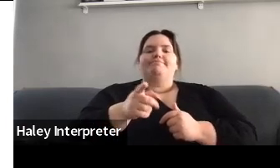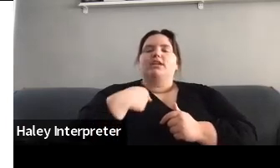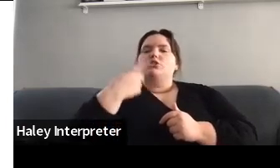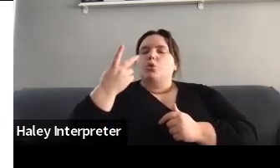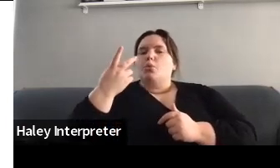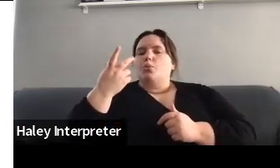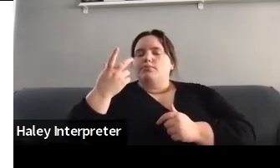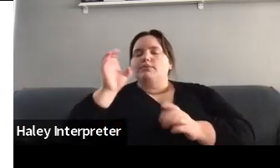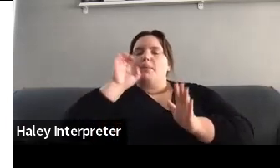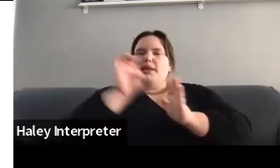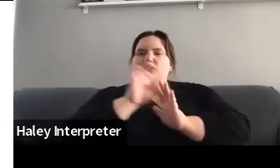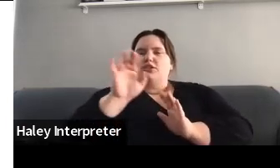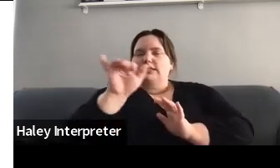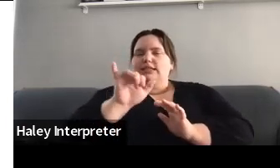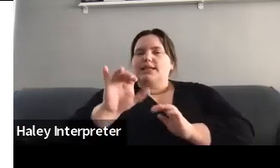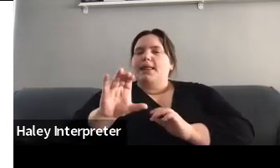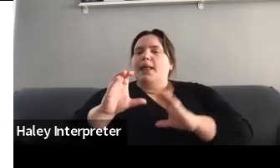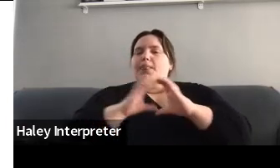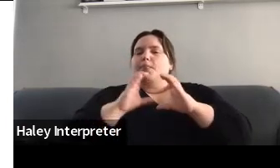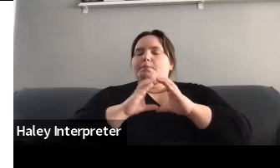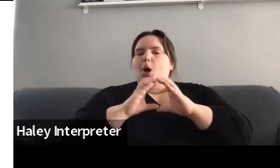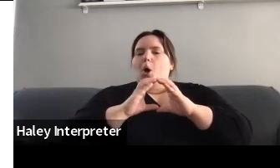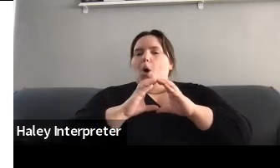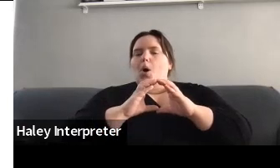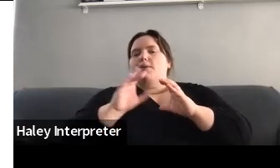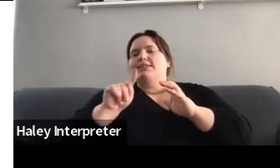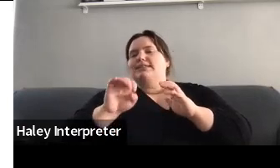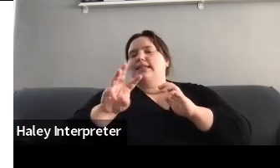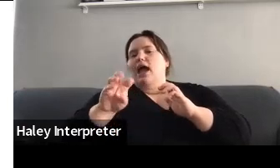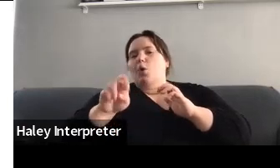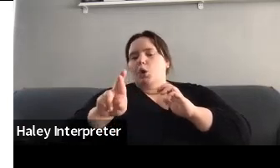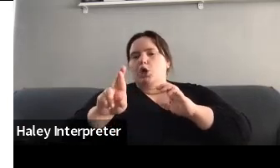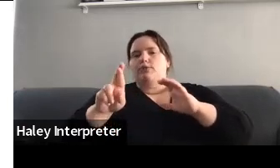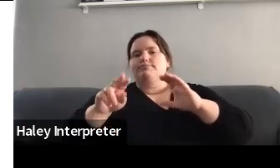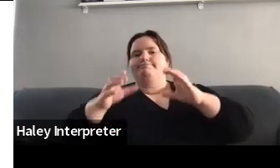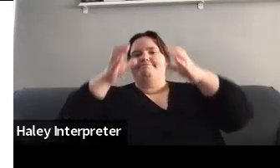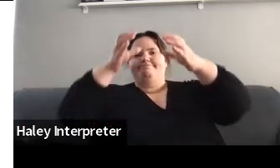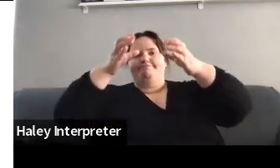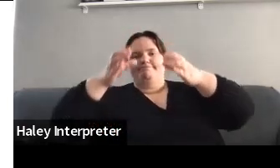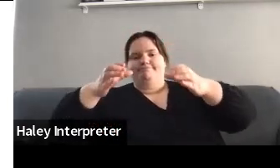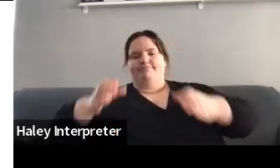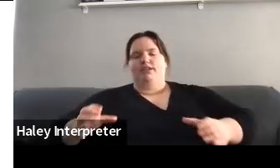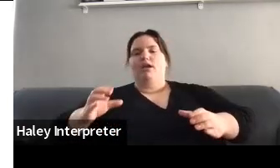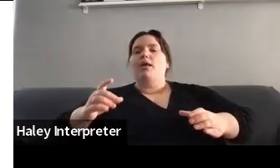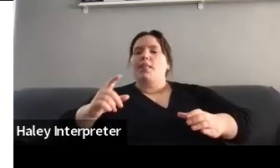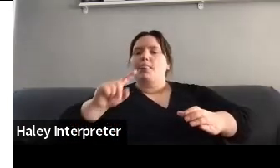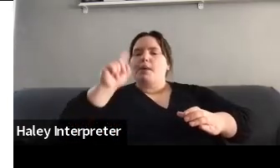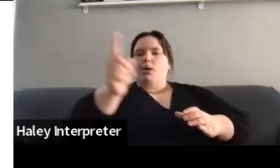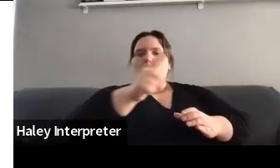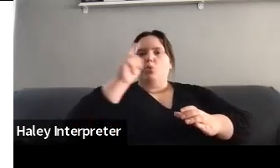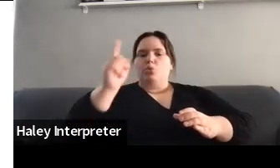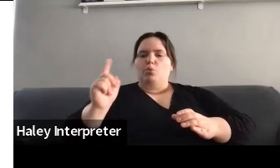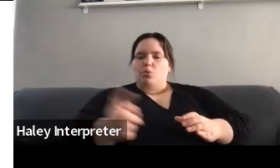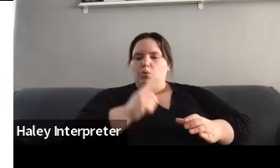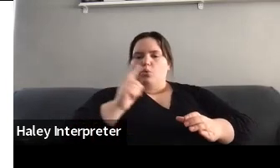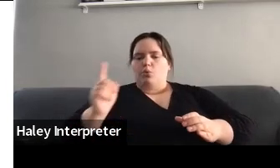tower, where the cat can just bat the ball around the circular tower. The balls don't come out of